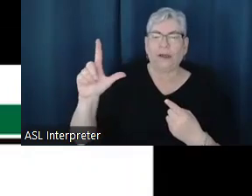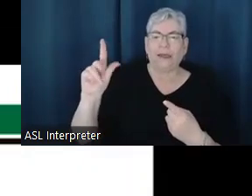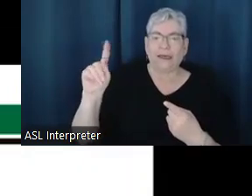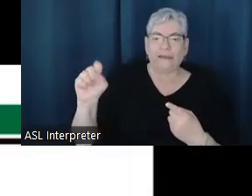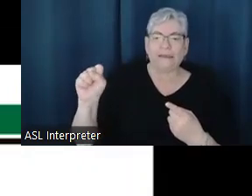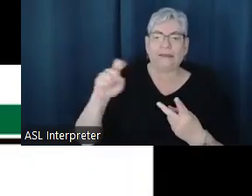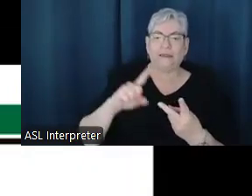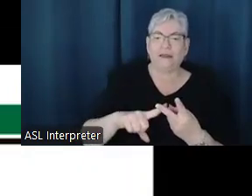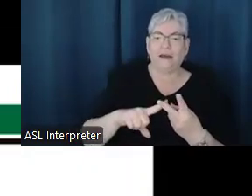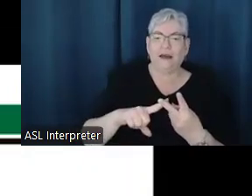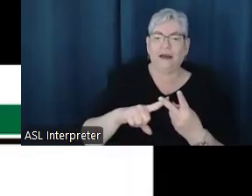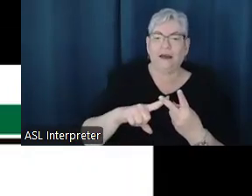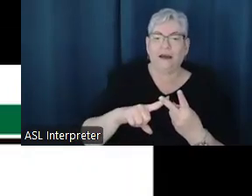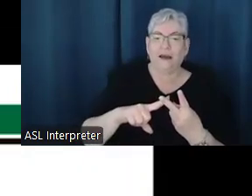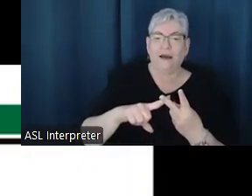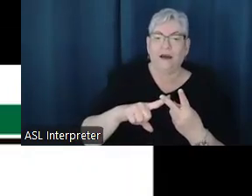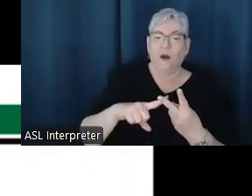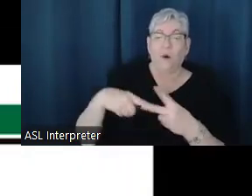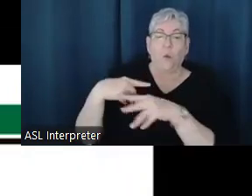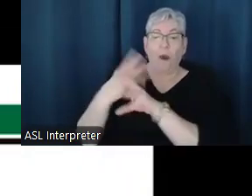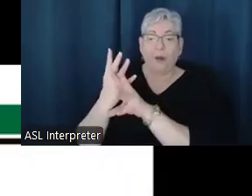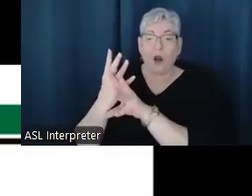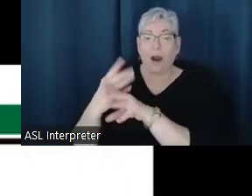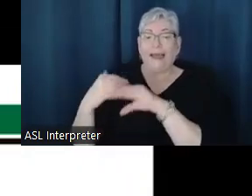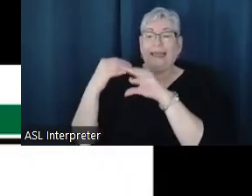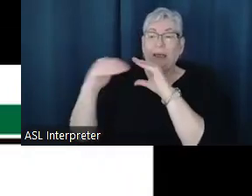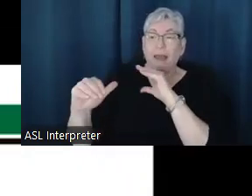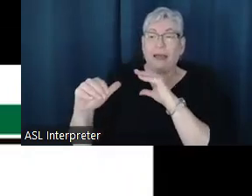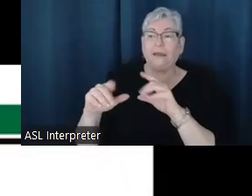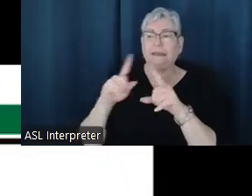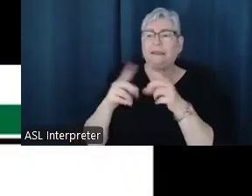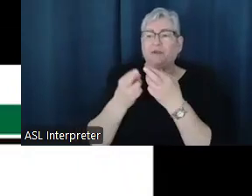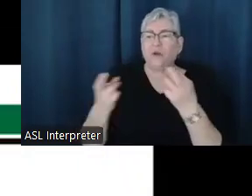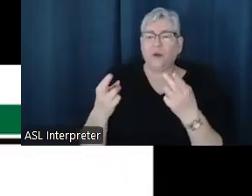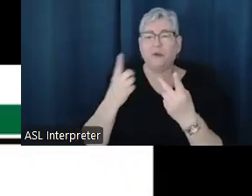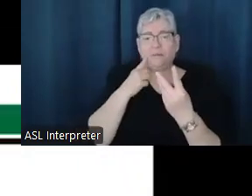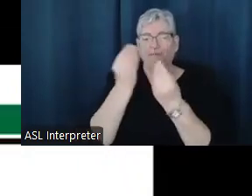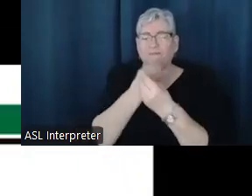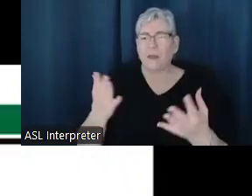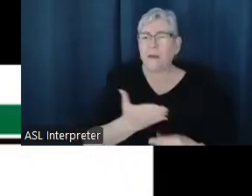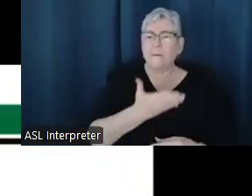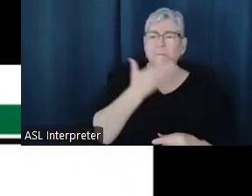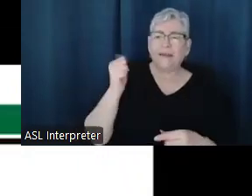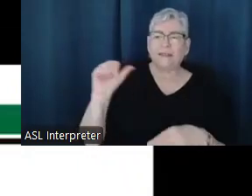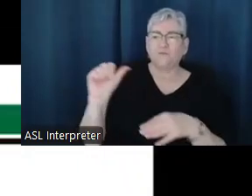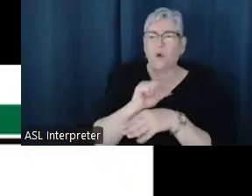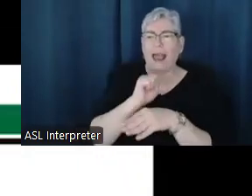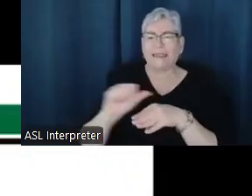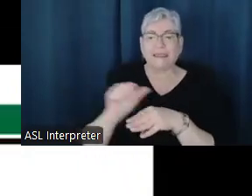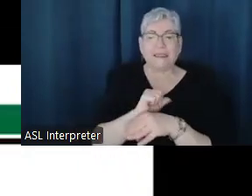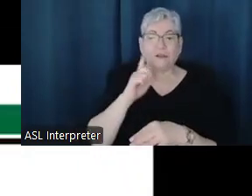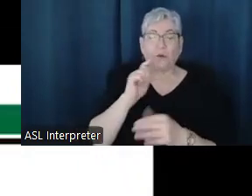social media, to make sure that we are sharing all the best practices and new ideas to all of